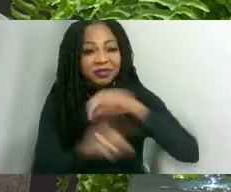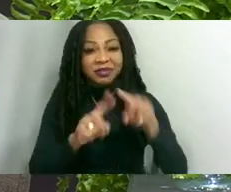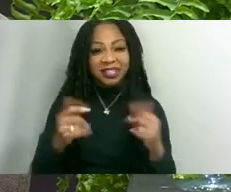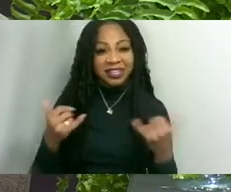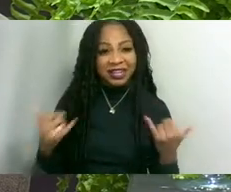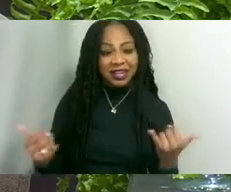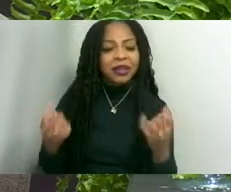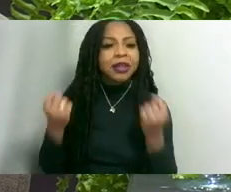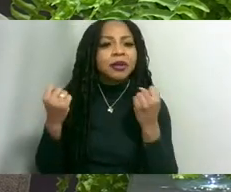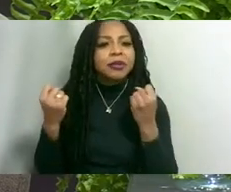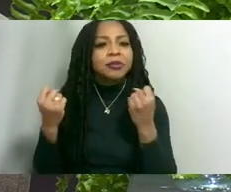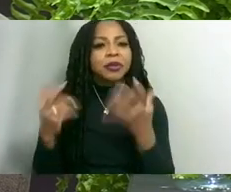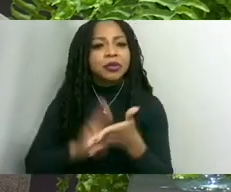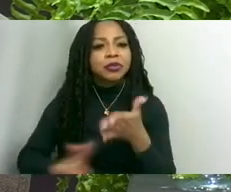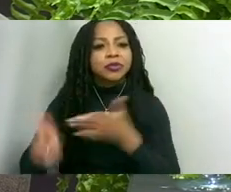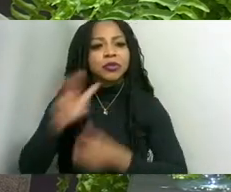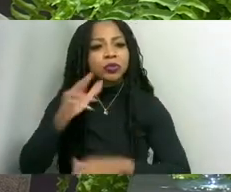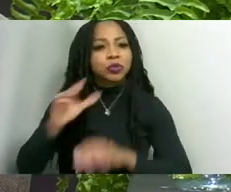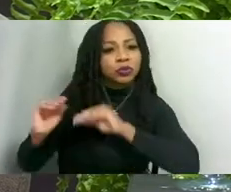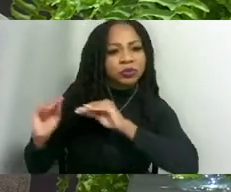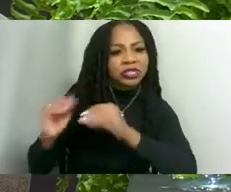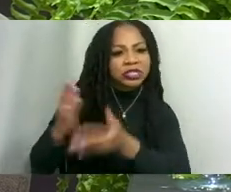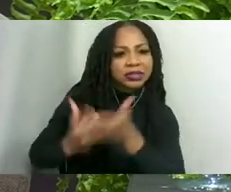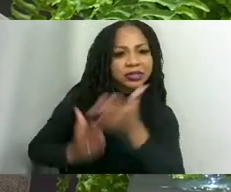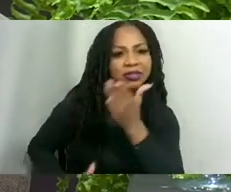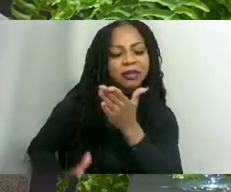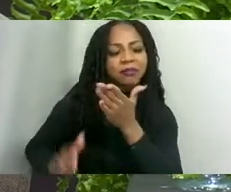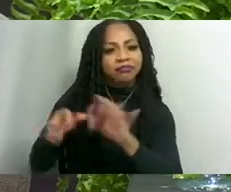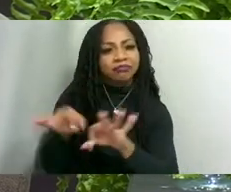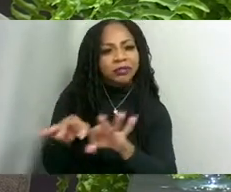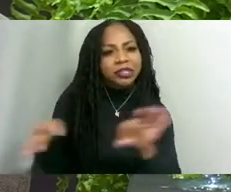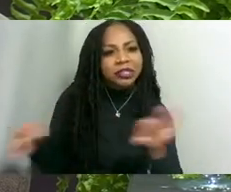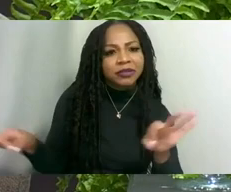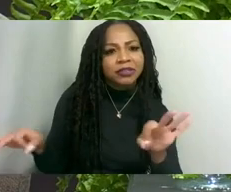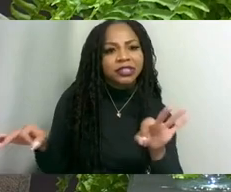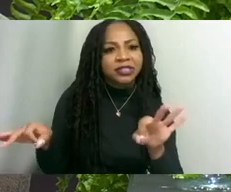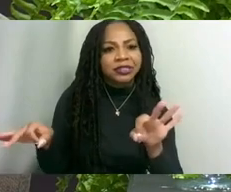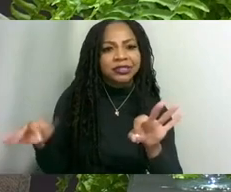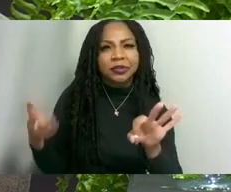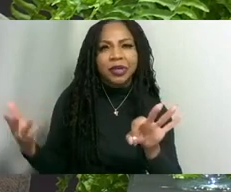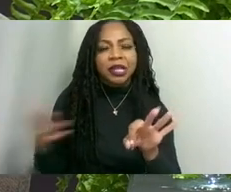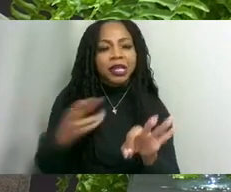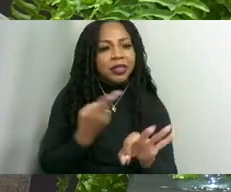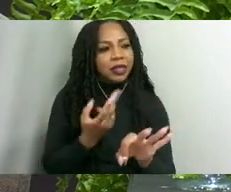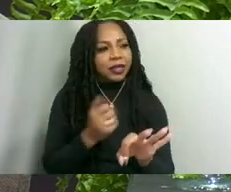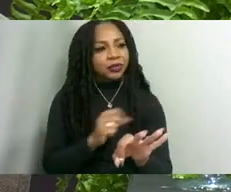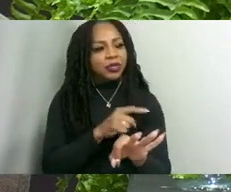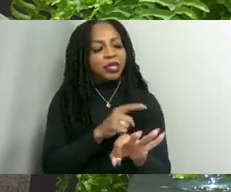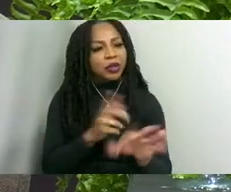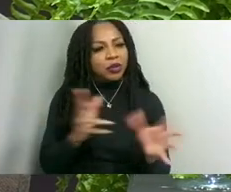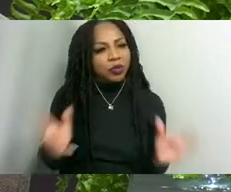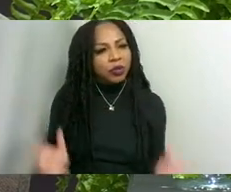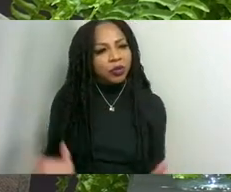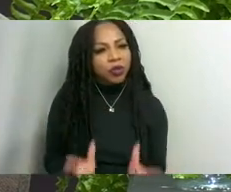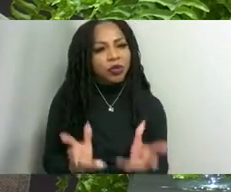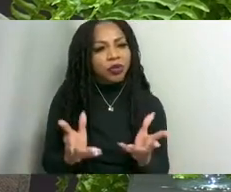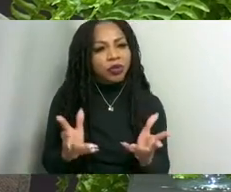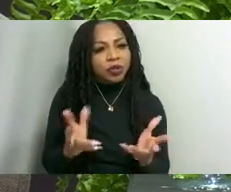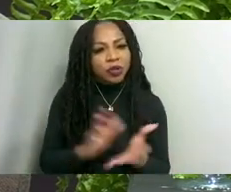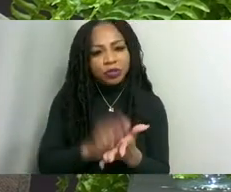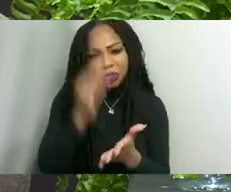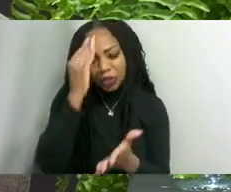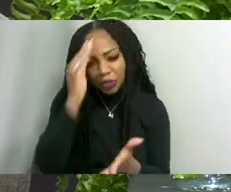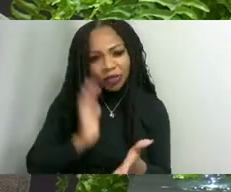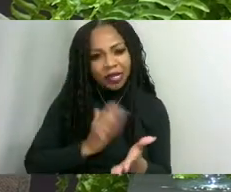teaching some of these languages. In high school, the encouragement to learn our language